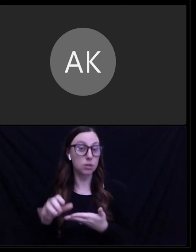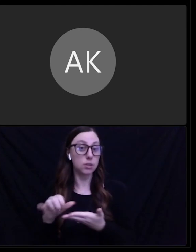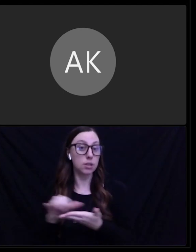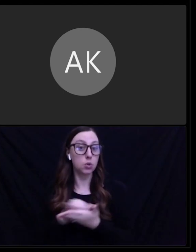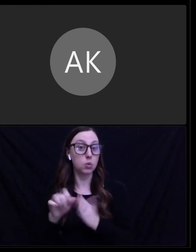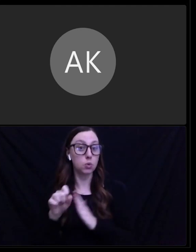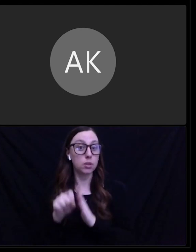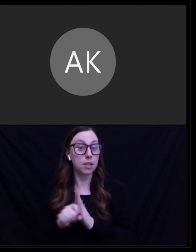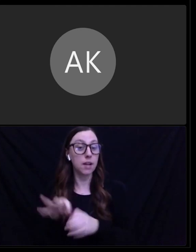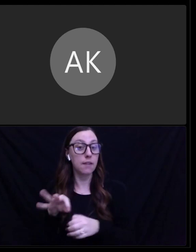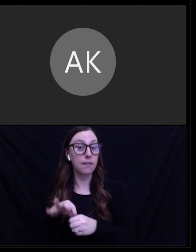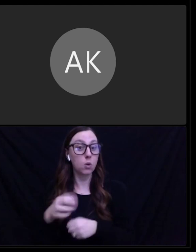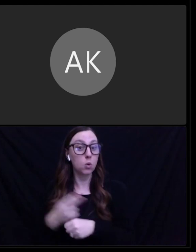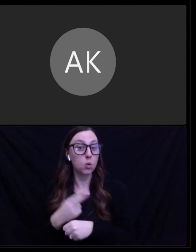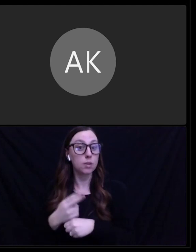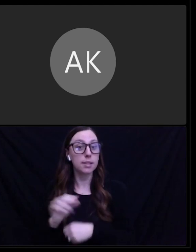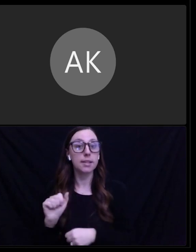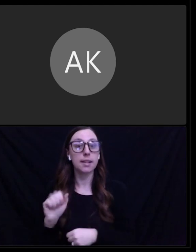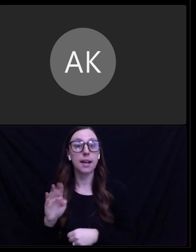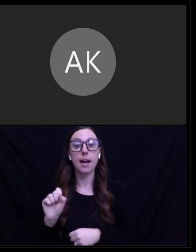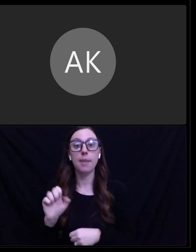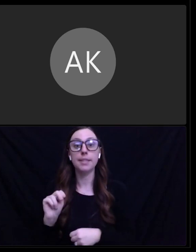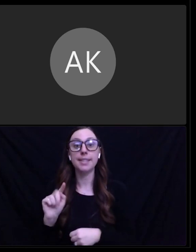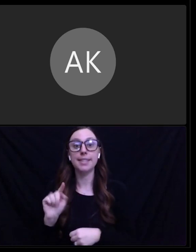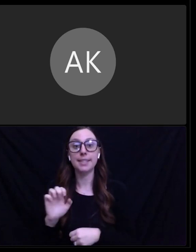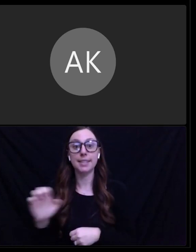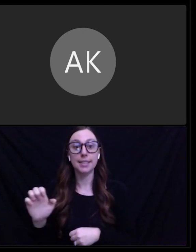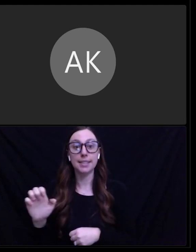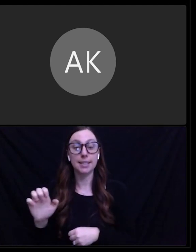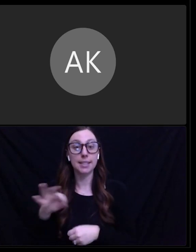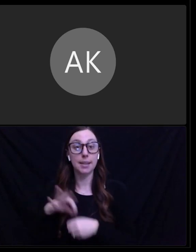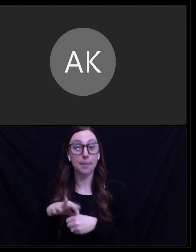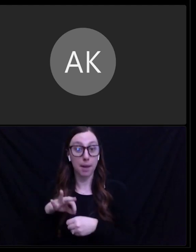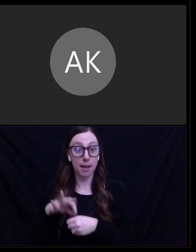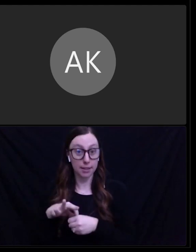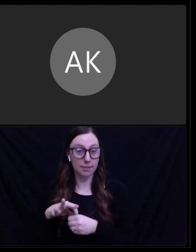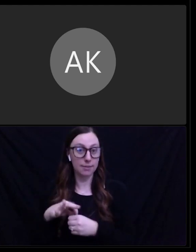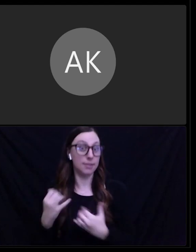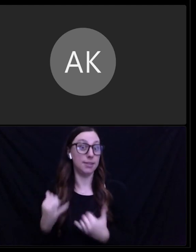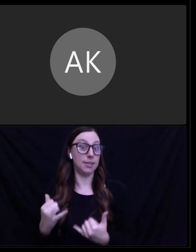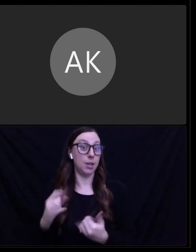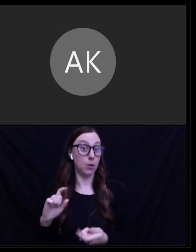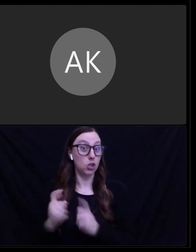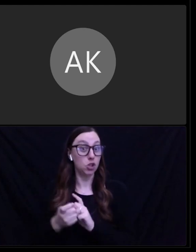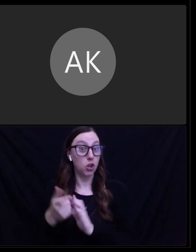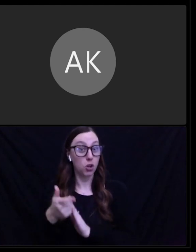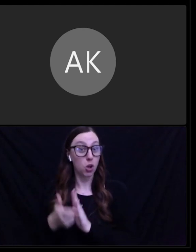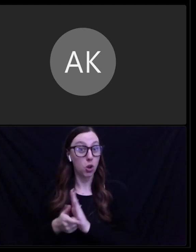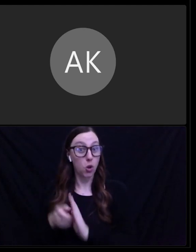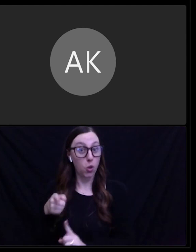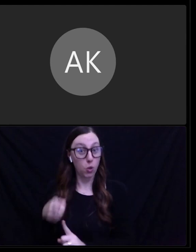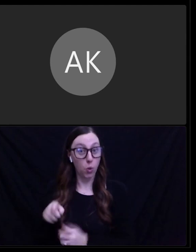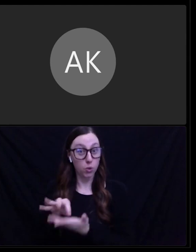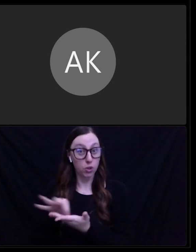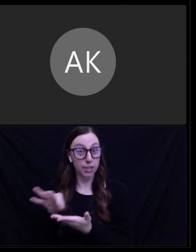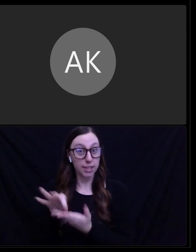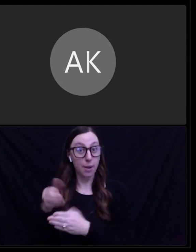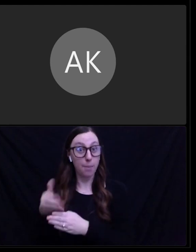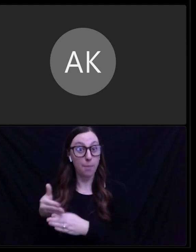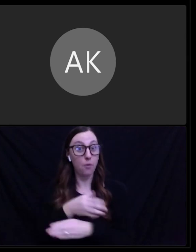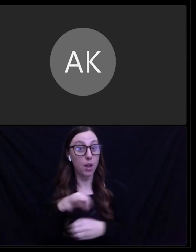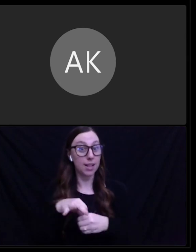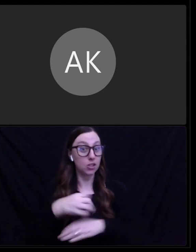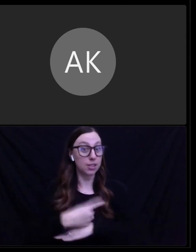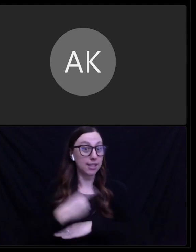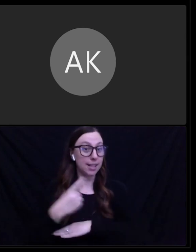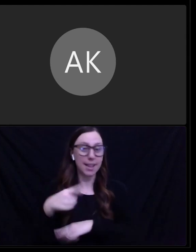ballots, and especially with the changes to the law, where absentee ballots are counted before election day, those can no longer be counted by hand